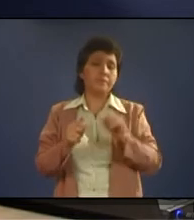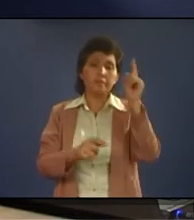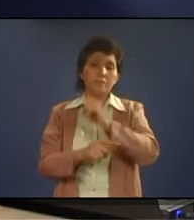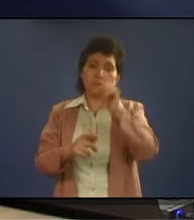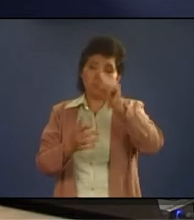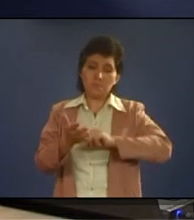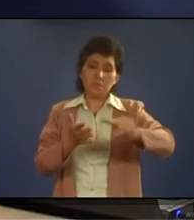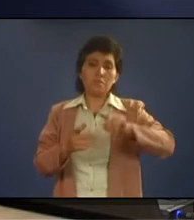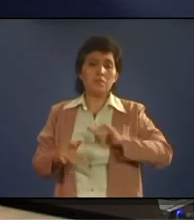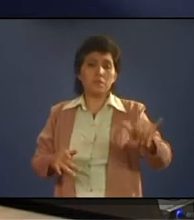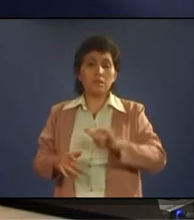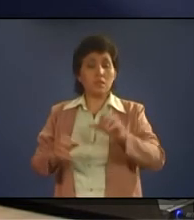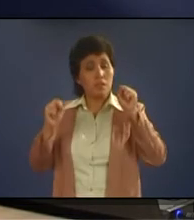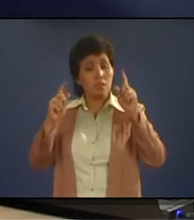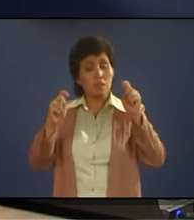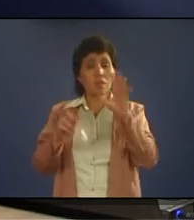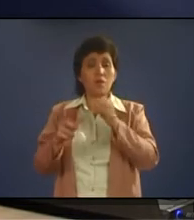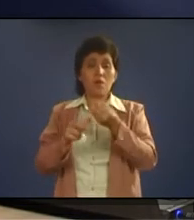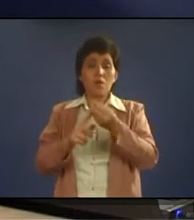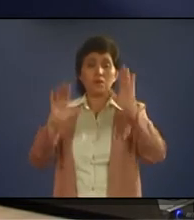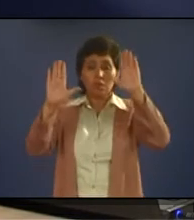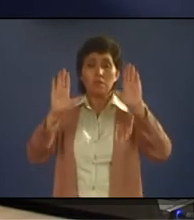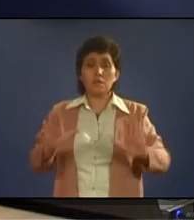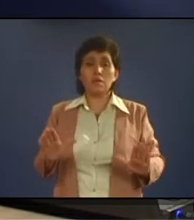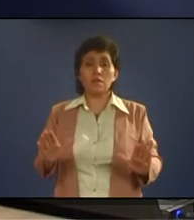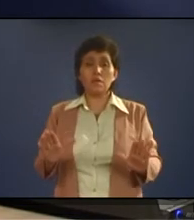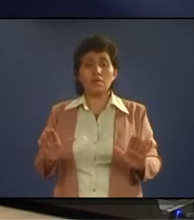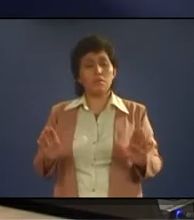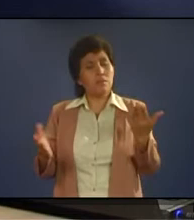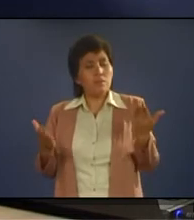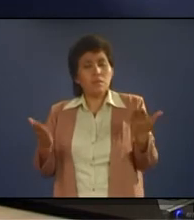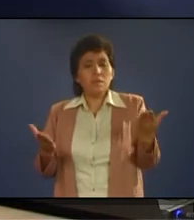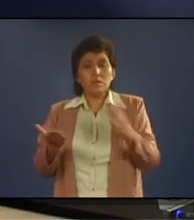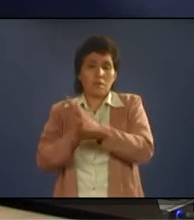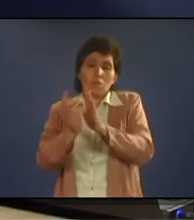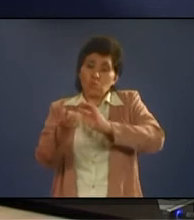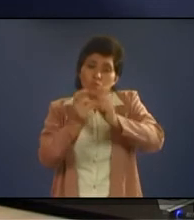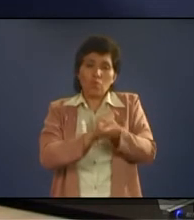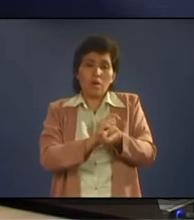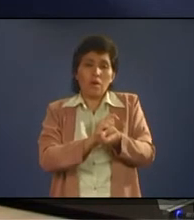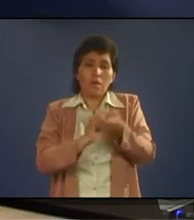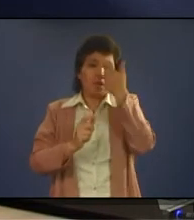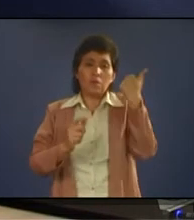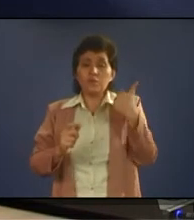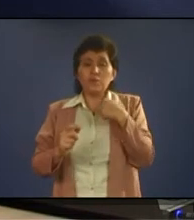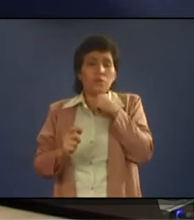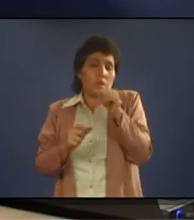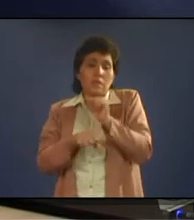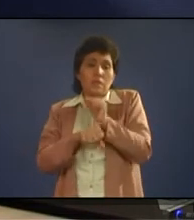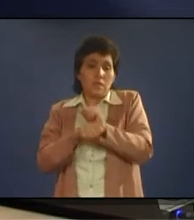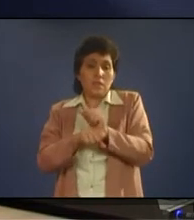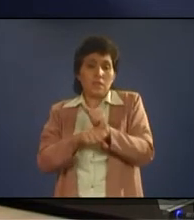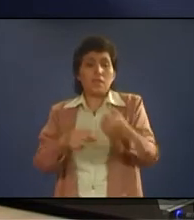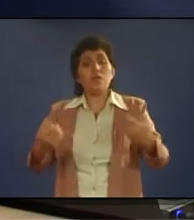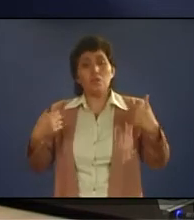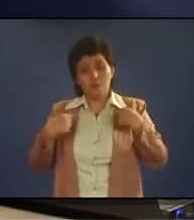on Saturday and Sunday, it becomes more different. You change your group because it's a weekend. You spend more time with your